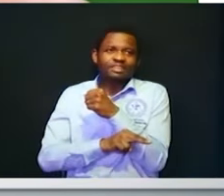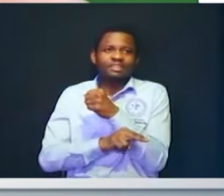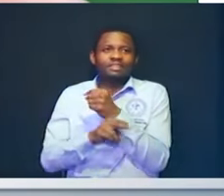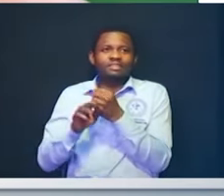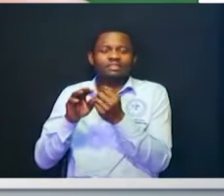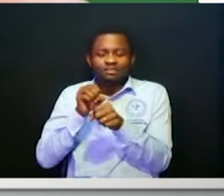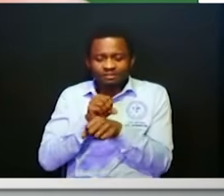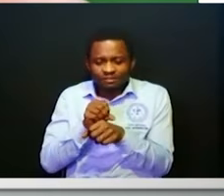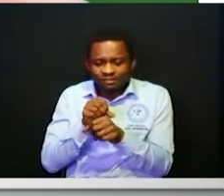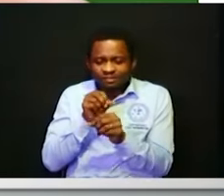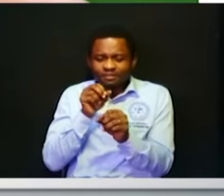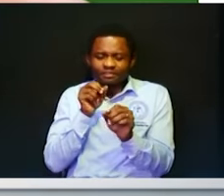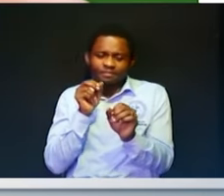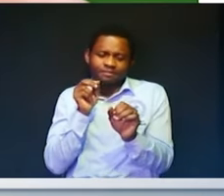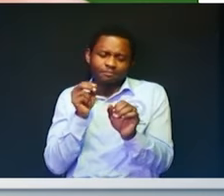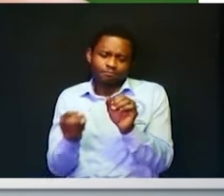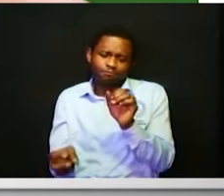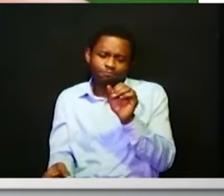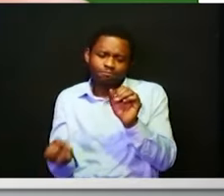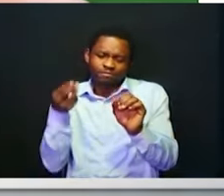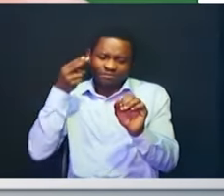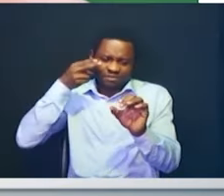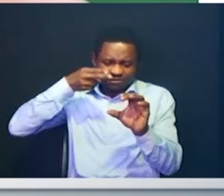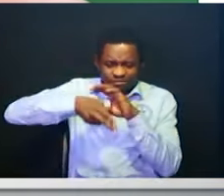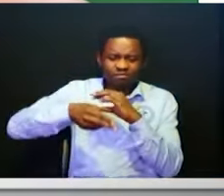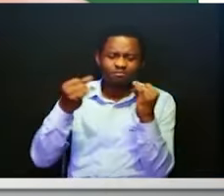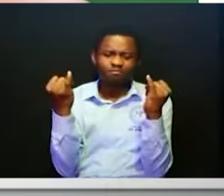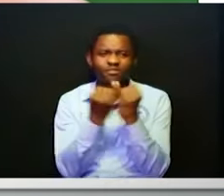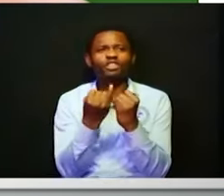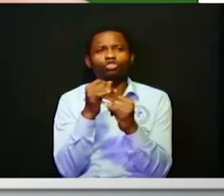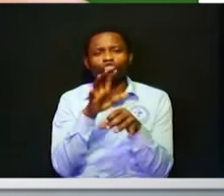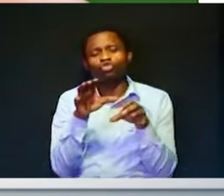now let love and faithfulness invest your your